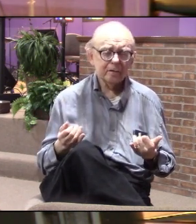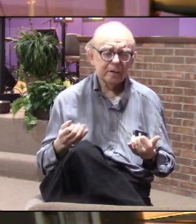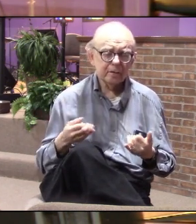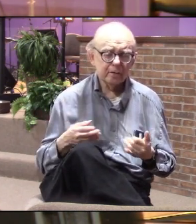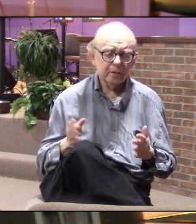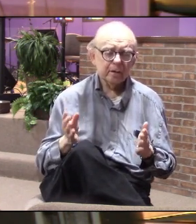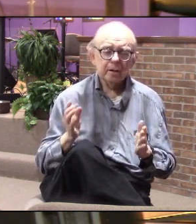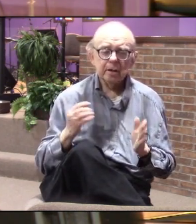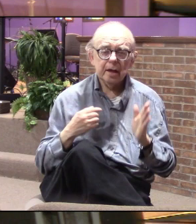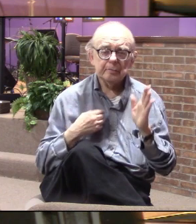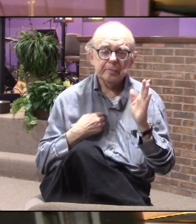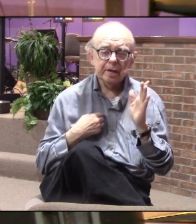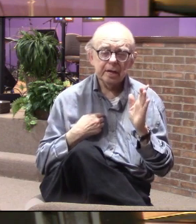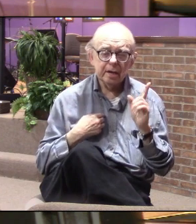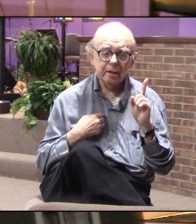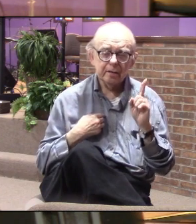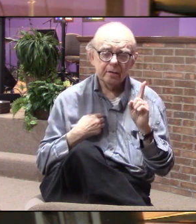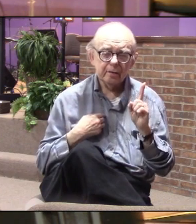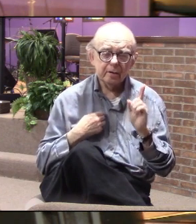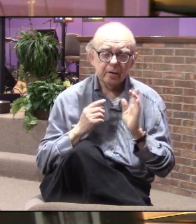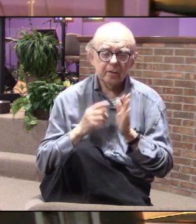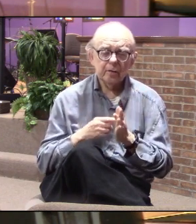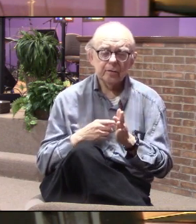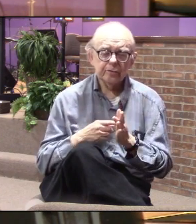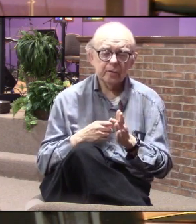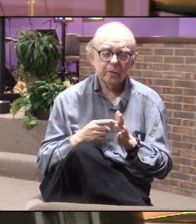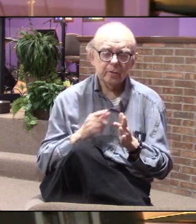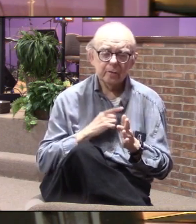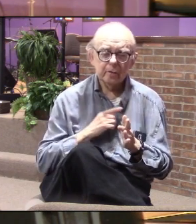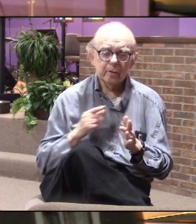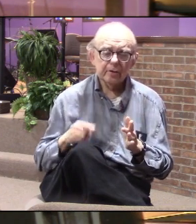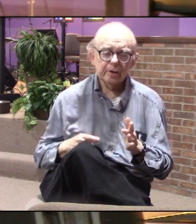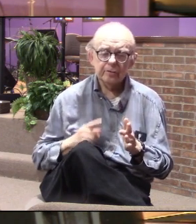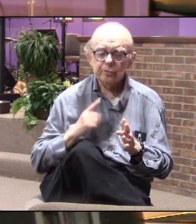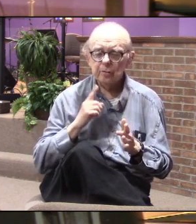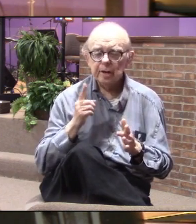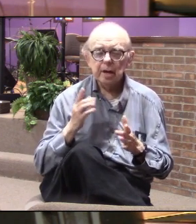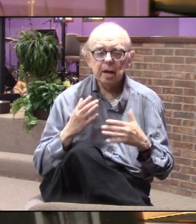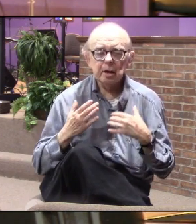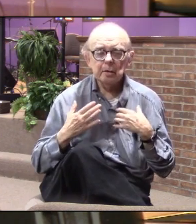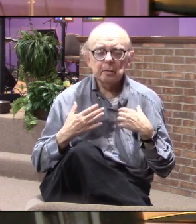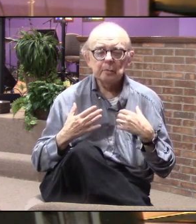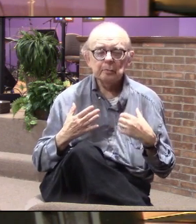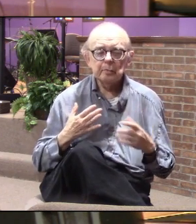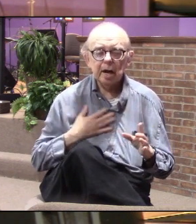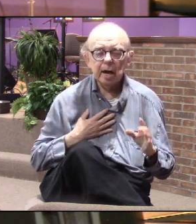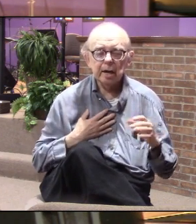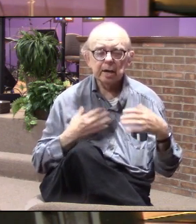let me show you that the Lord is my strength.